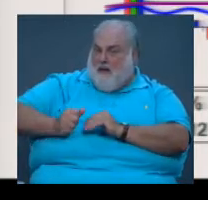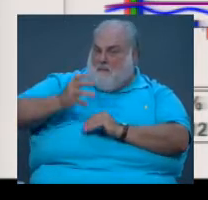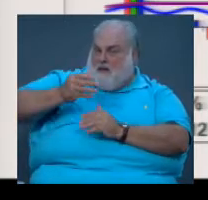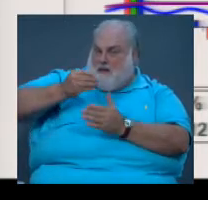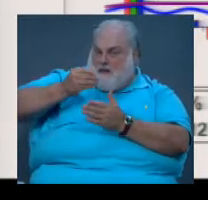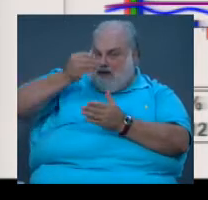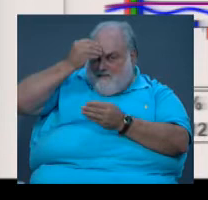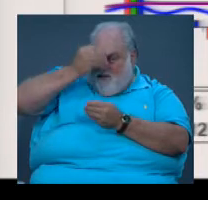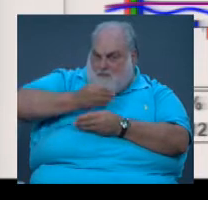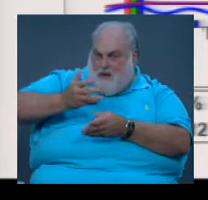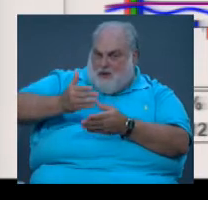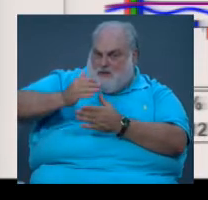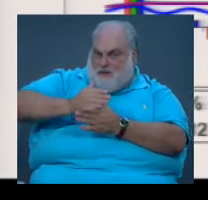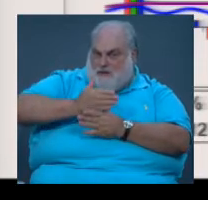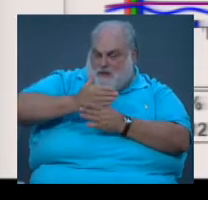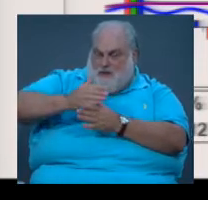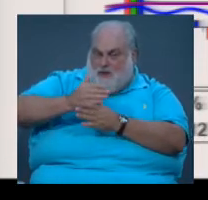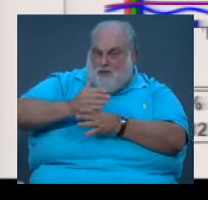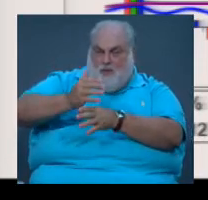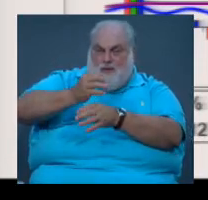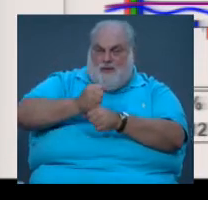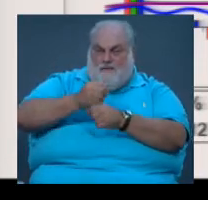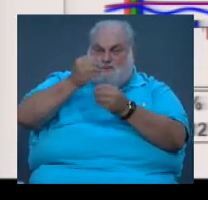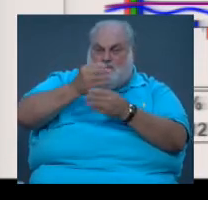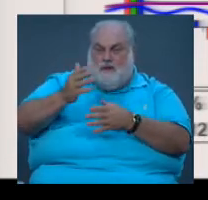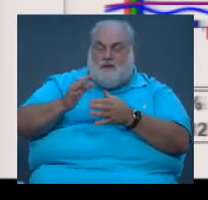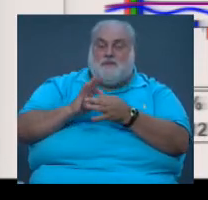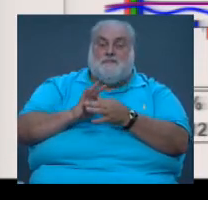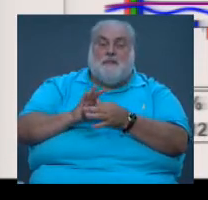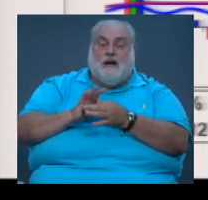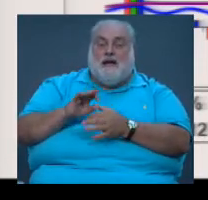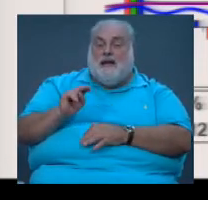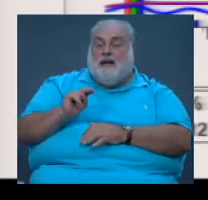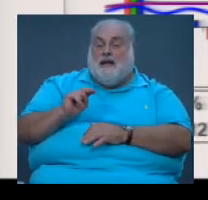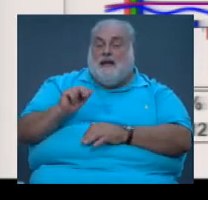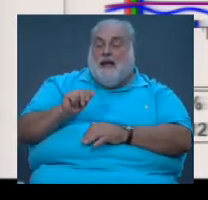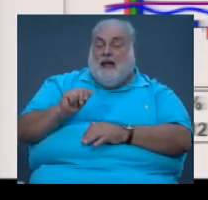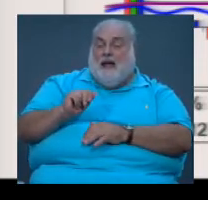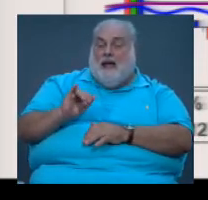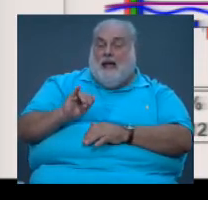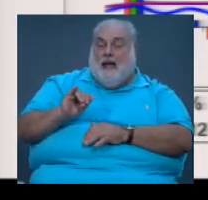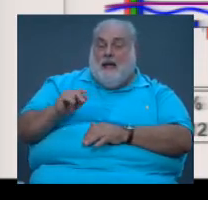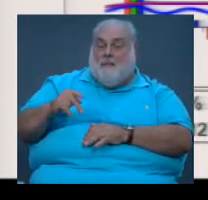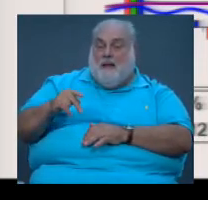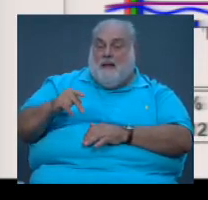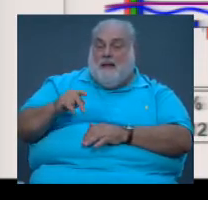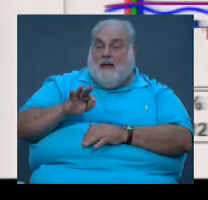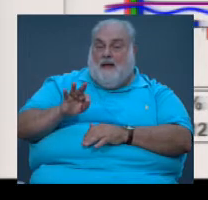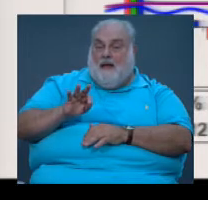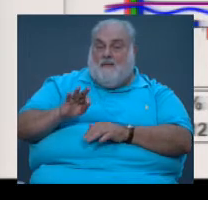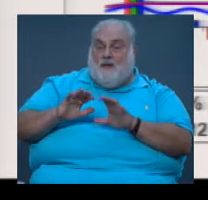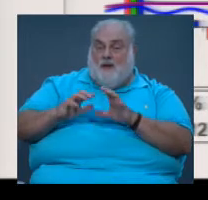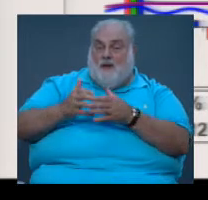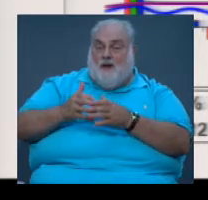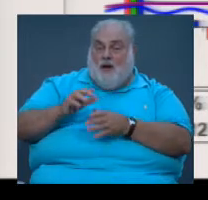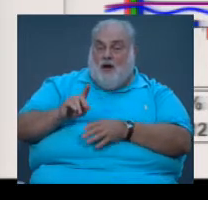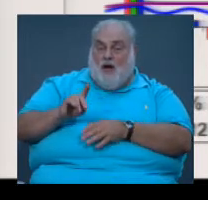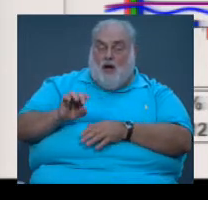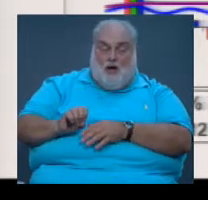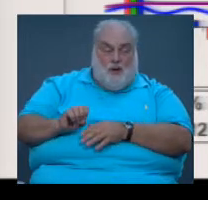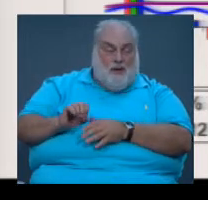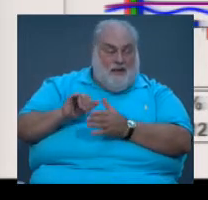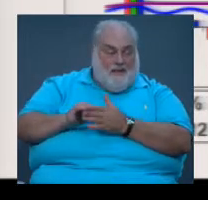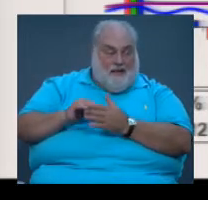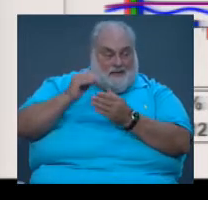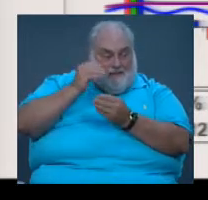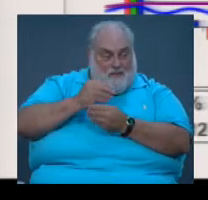us. We do receive information by NAICS code, and that is really the depth of the